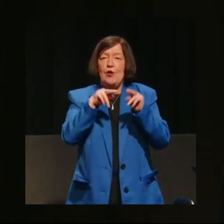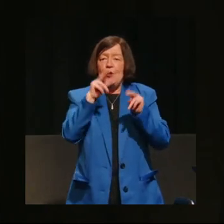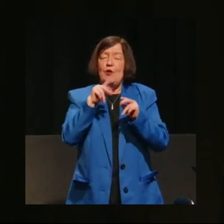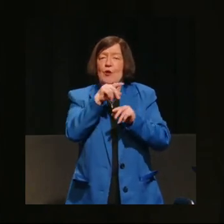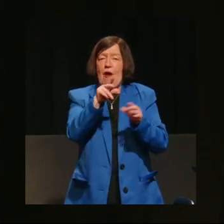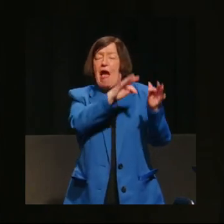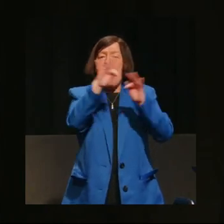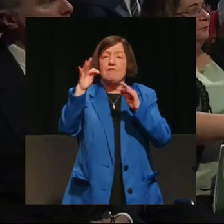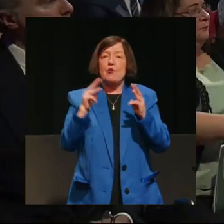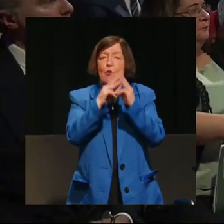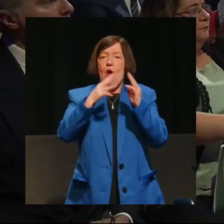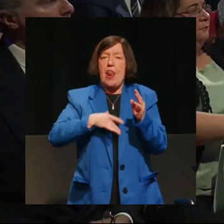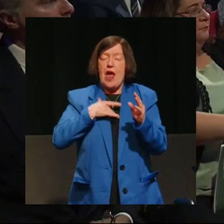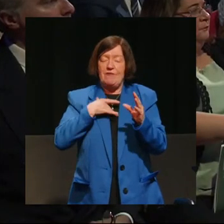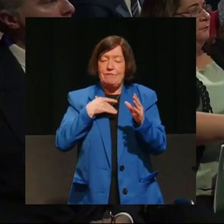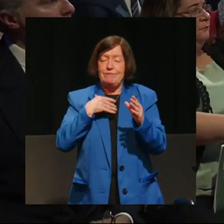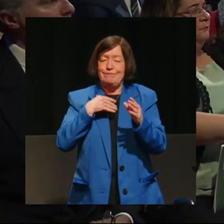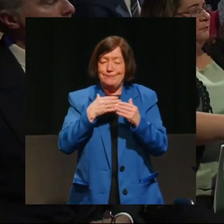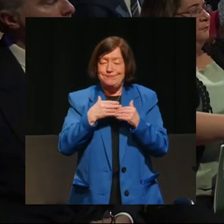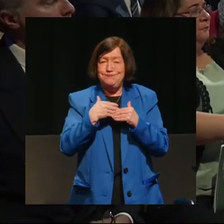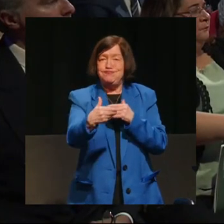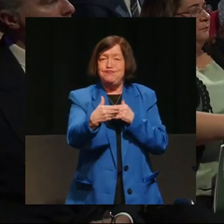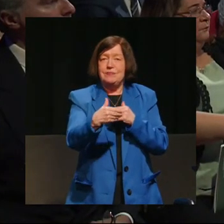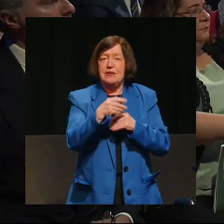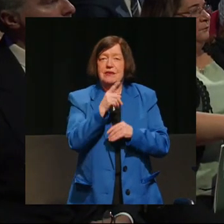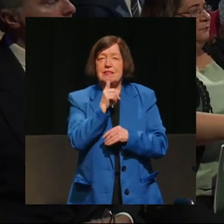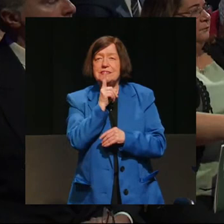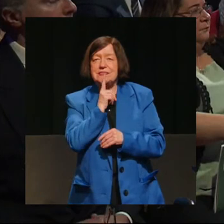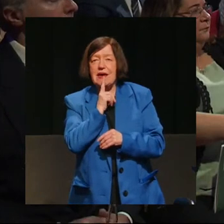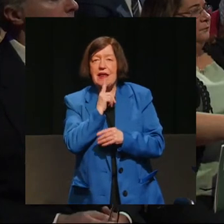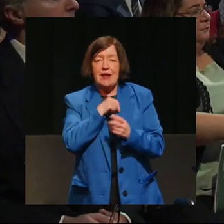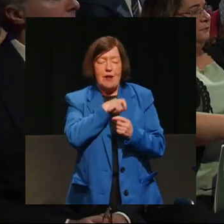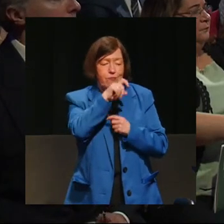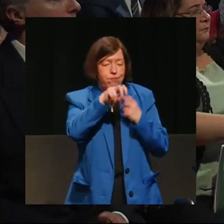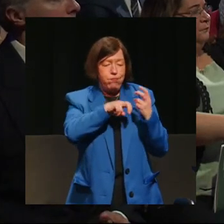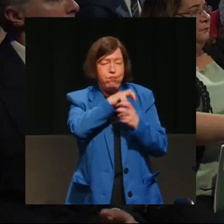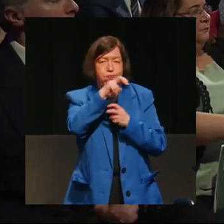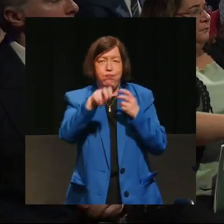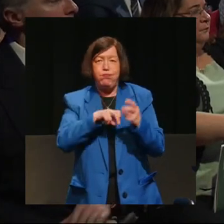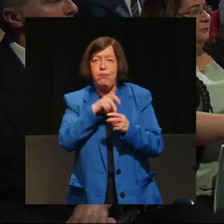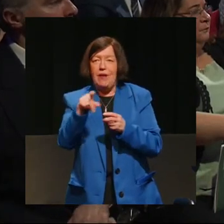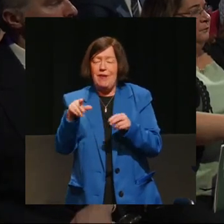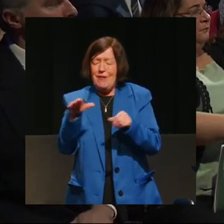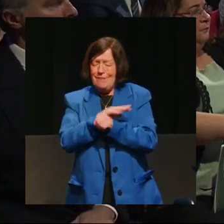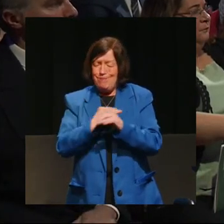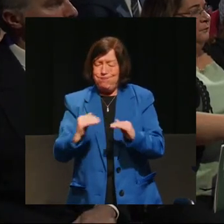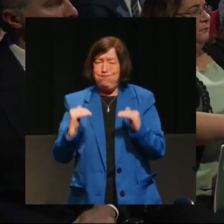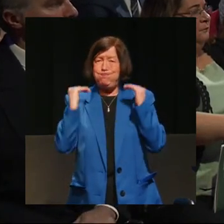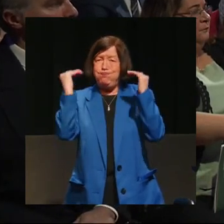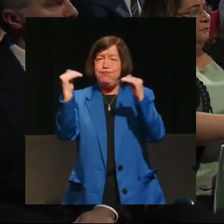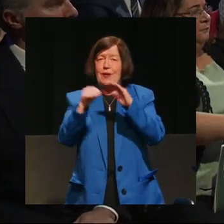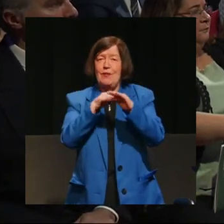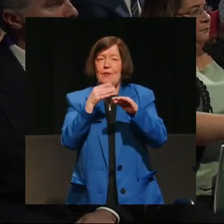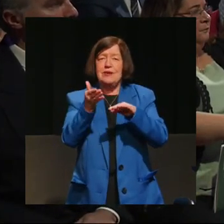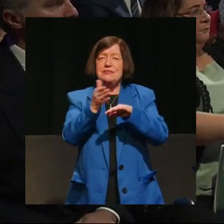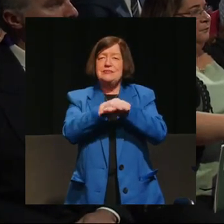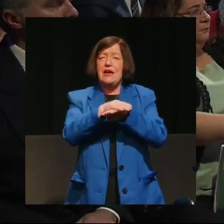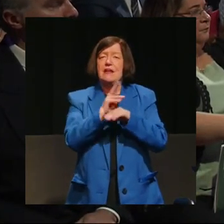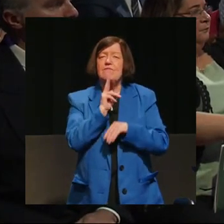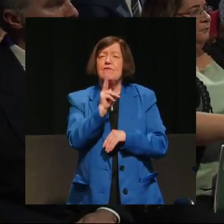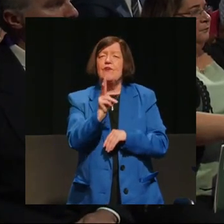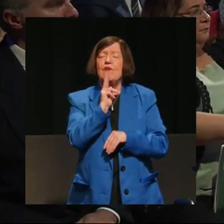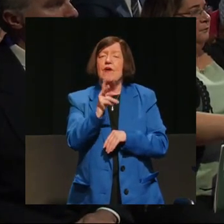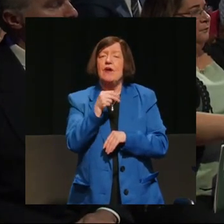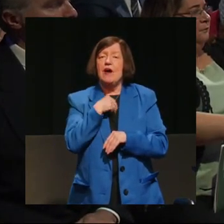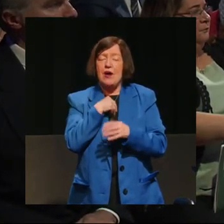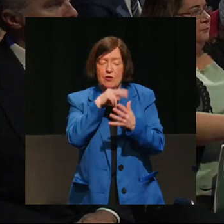post-war life take over. The silence they carried around with them was filled to the brim with dead voices. I read